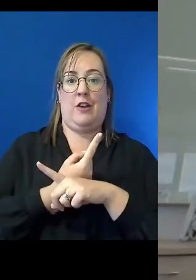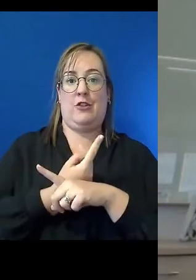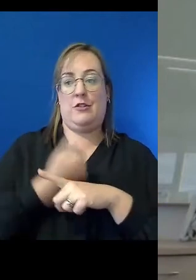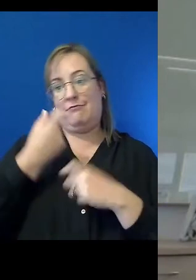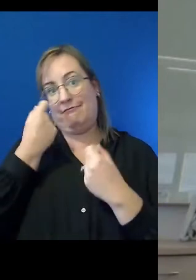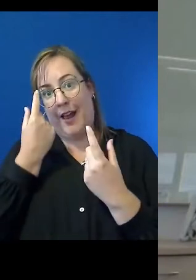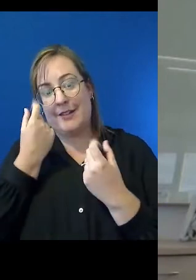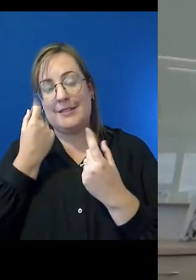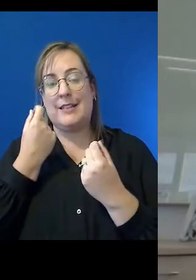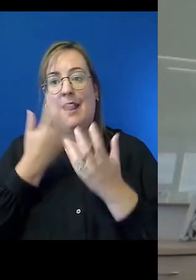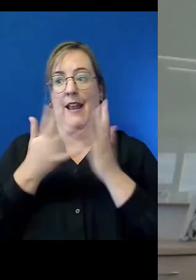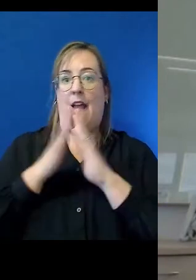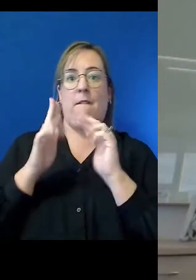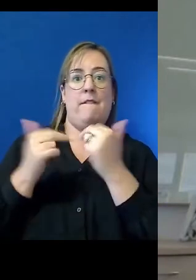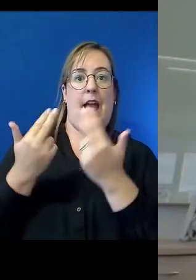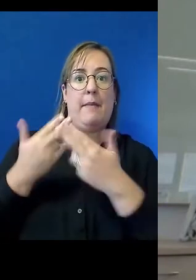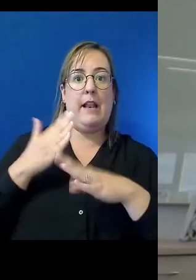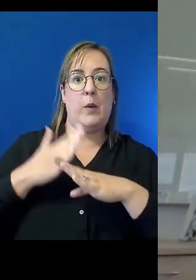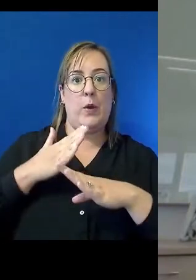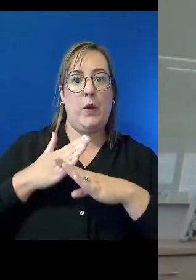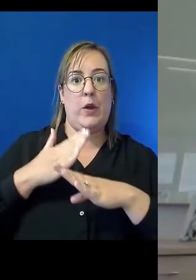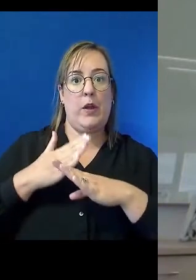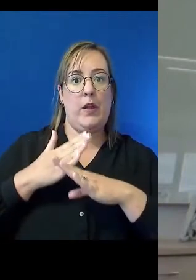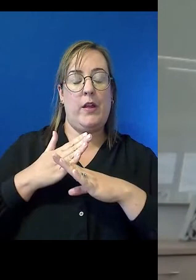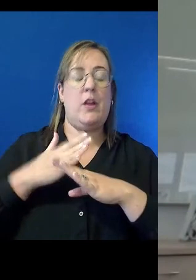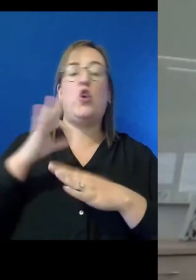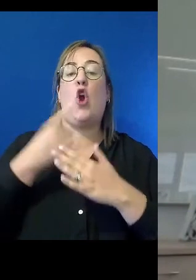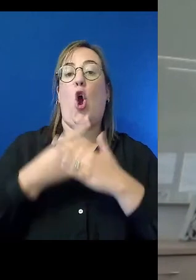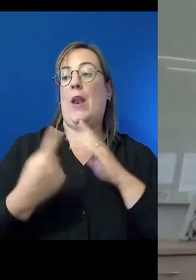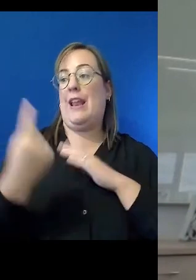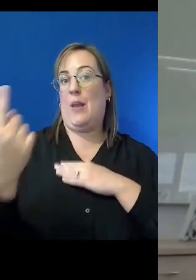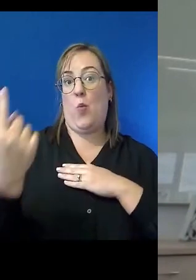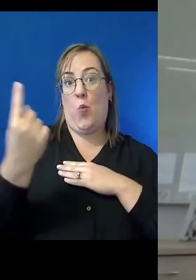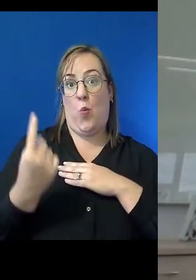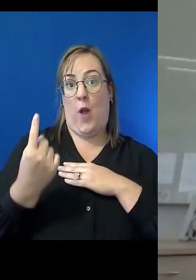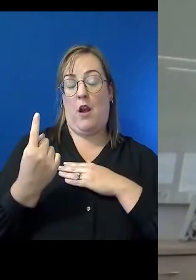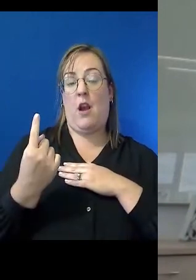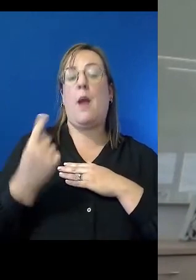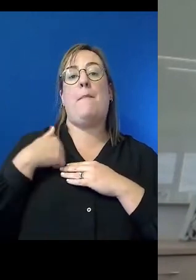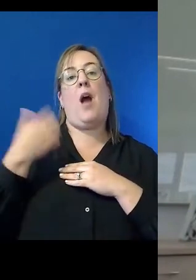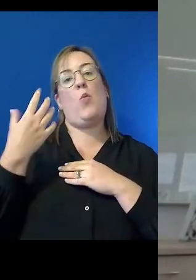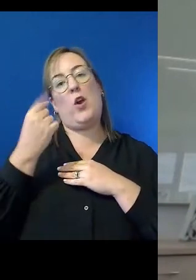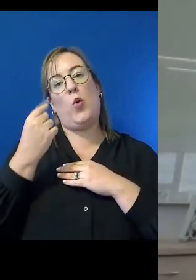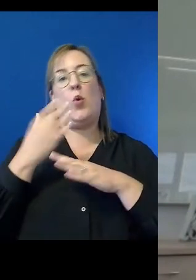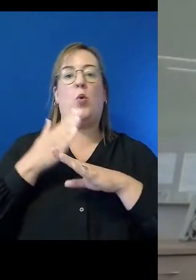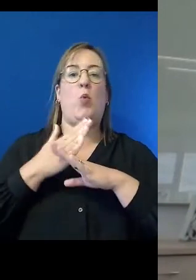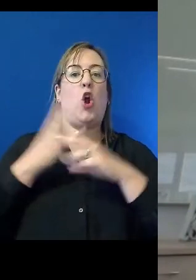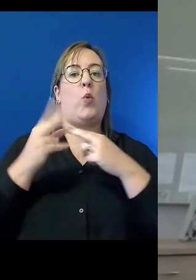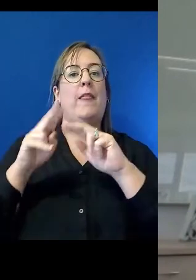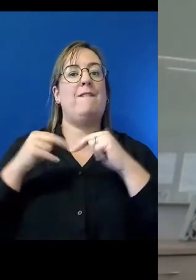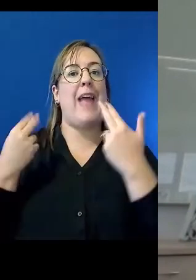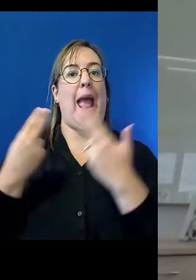ties and how to work with families, not just working with the individual, but addressing the behaviour, addressing the issues of